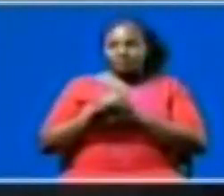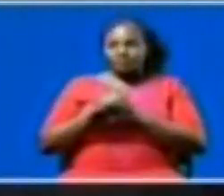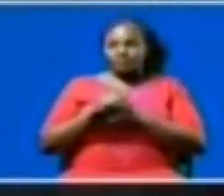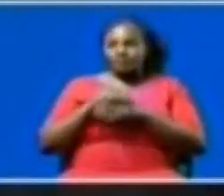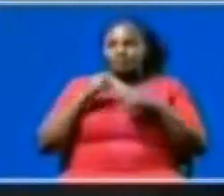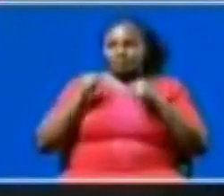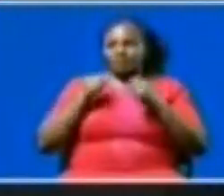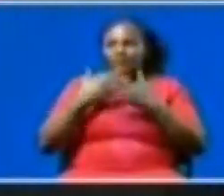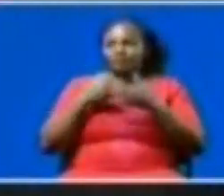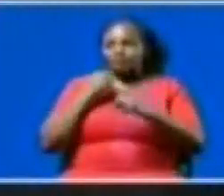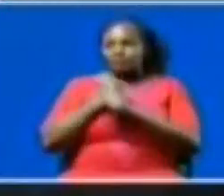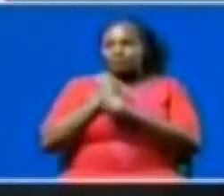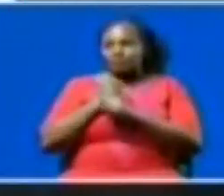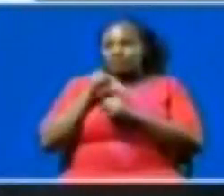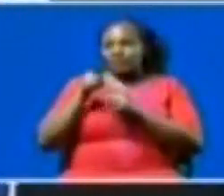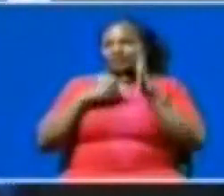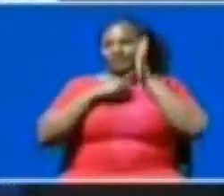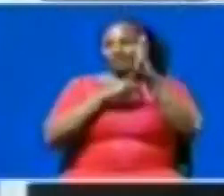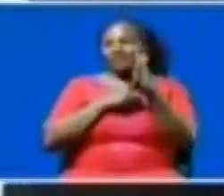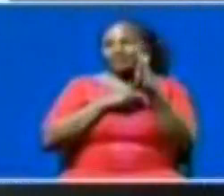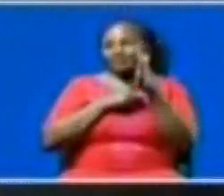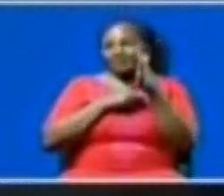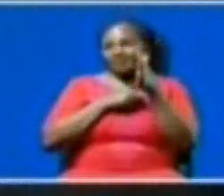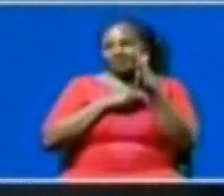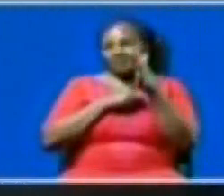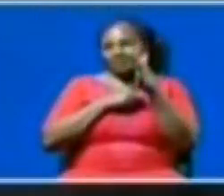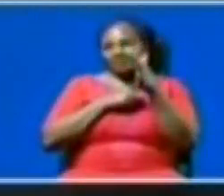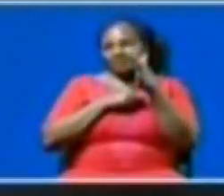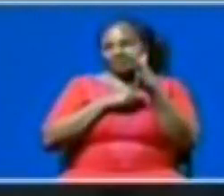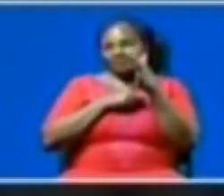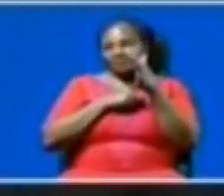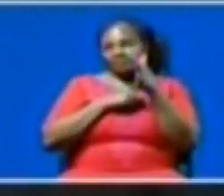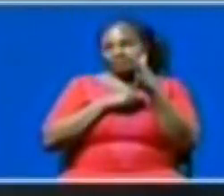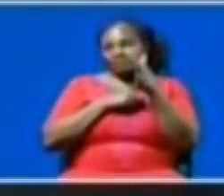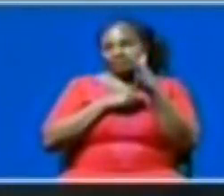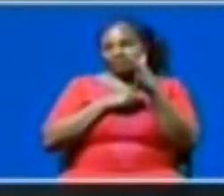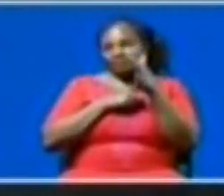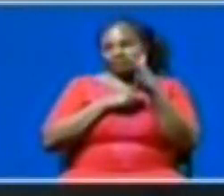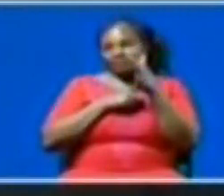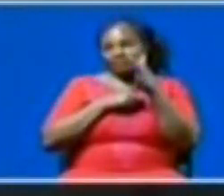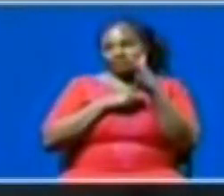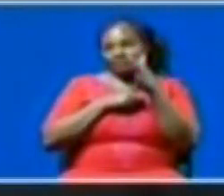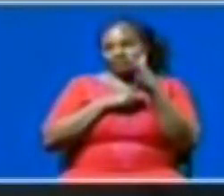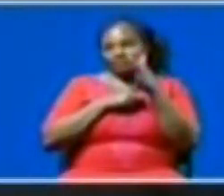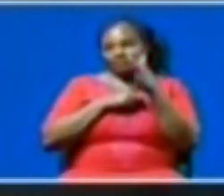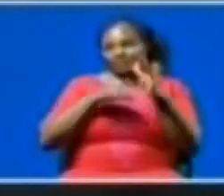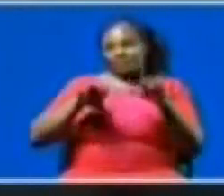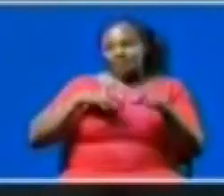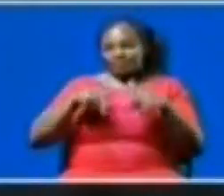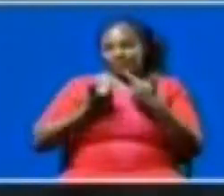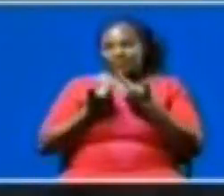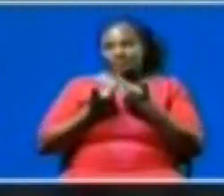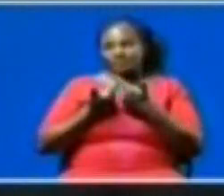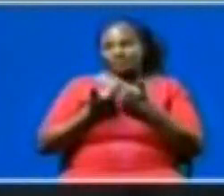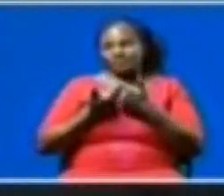do. And there's the evidence. So there we go. What's your reaction? Yeah. Just proud of myself